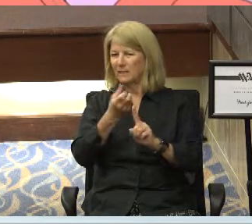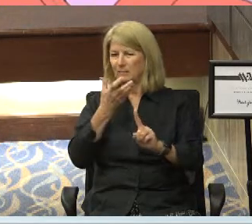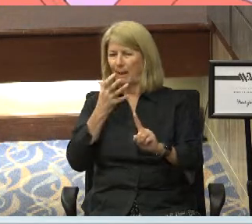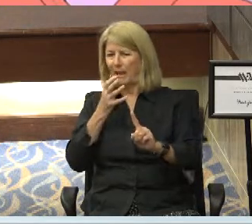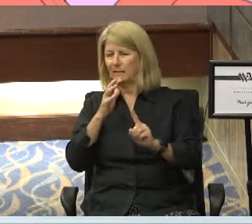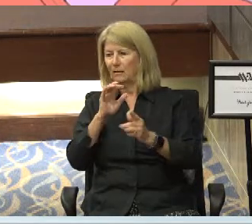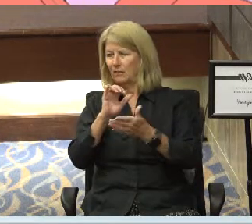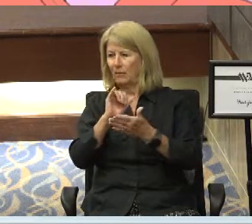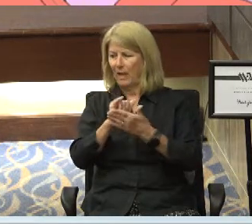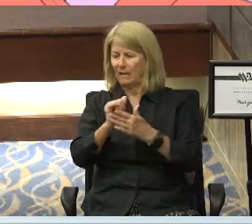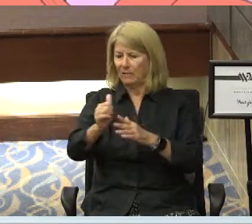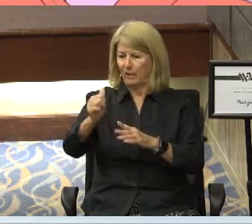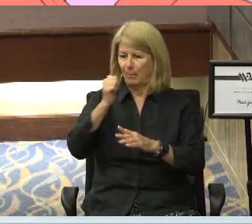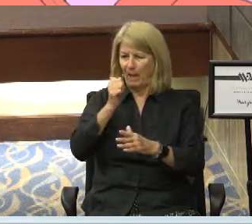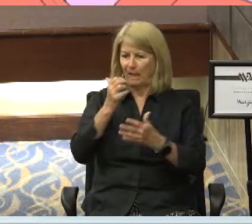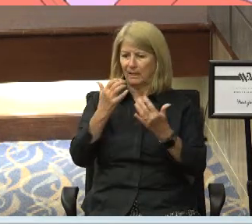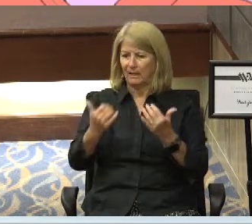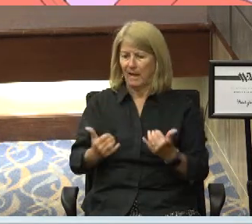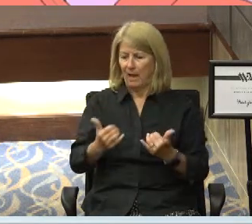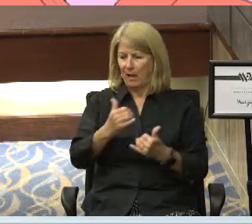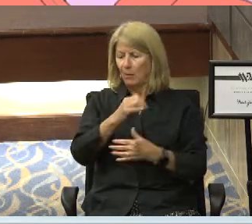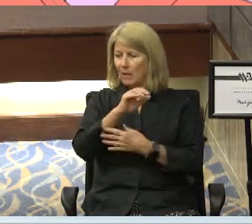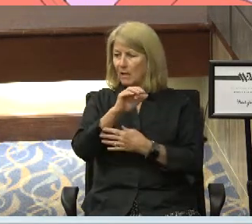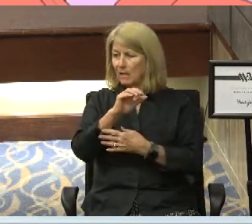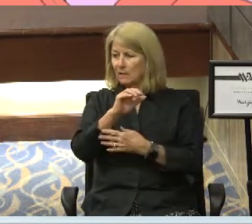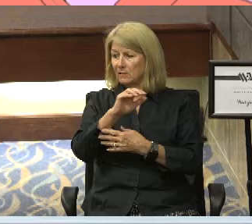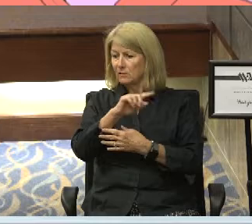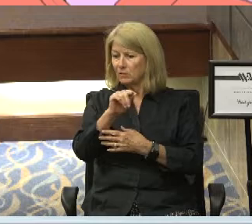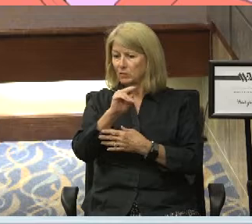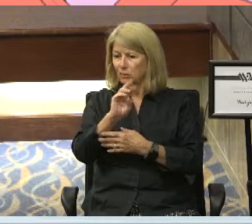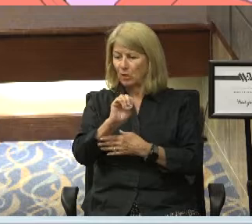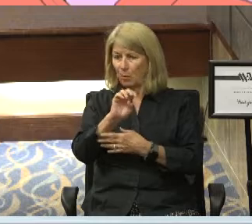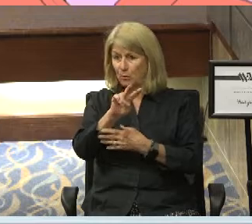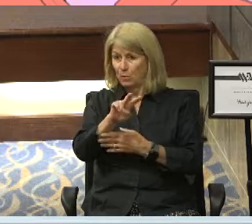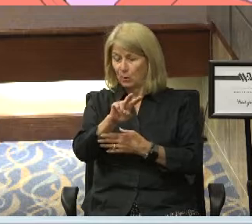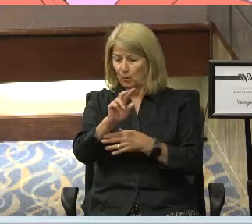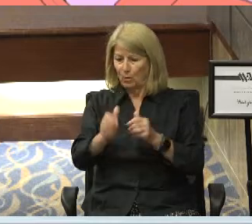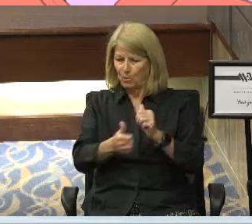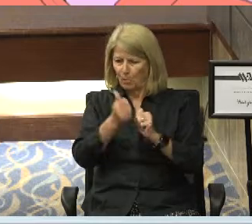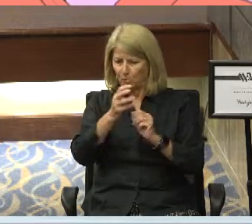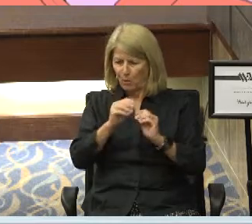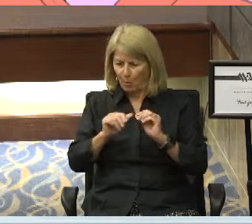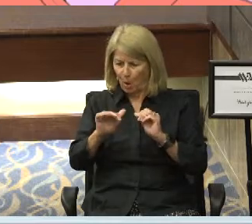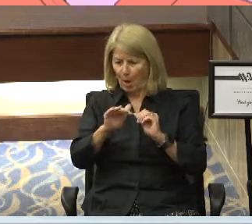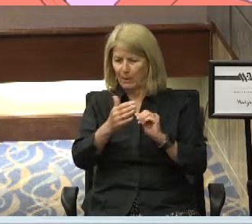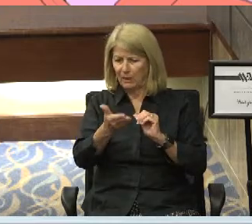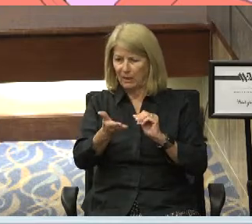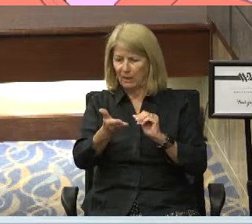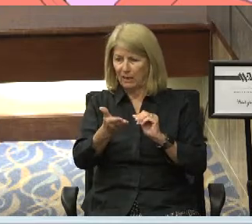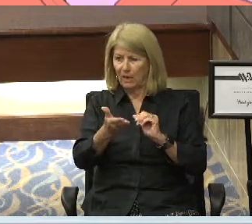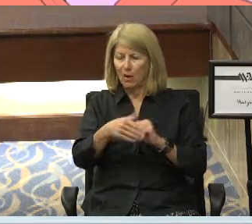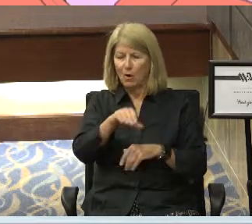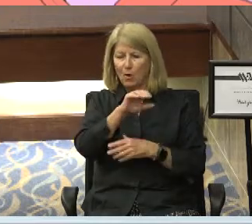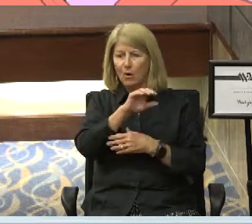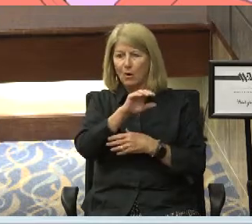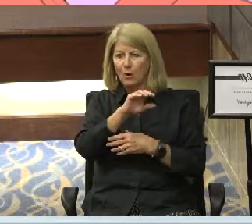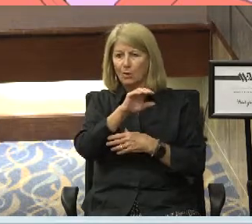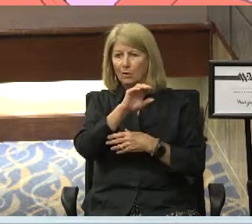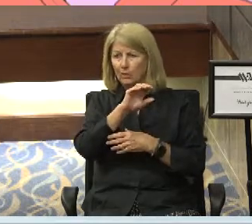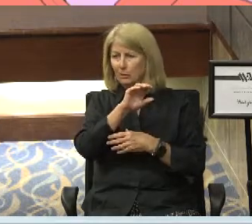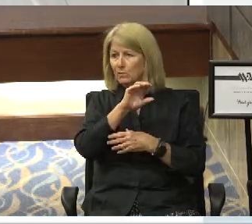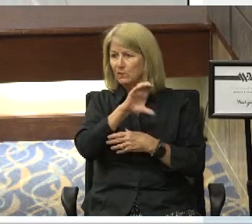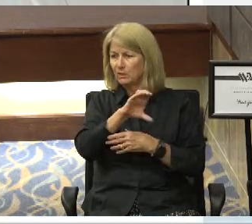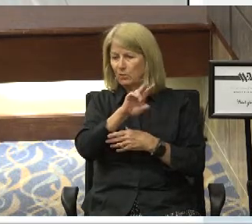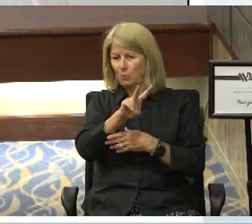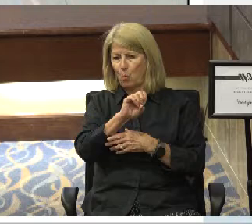now. It's currently zoned C2. You can see most of the properties around there are either C2 or